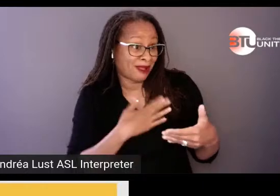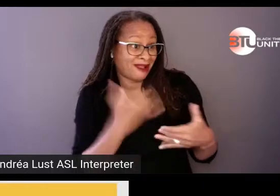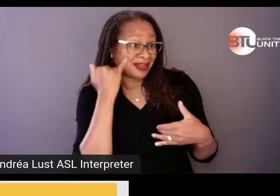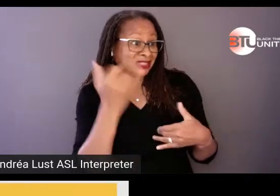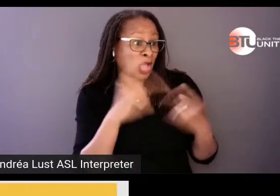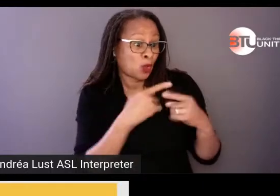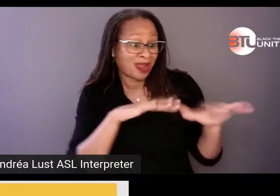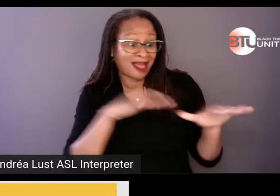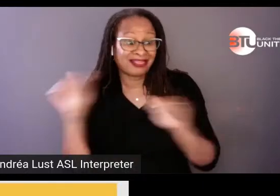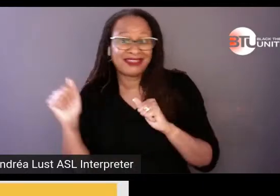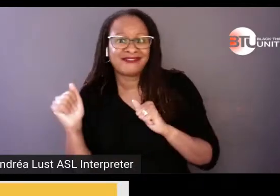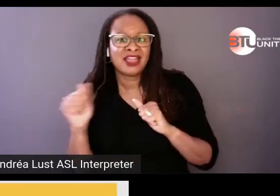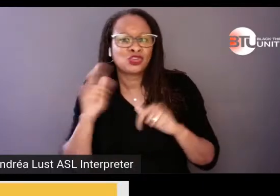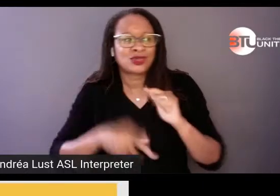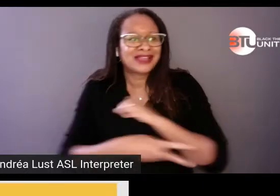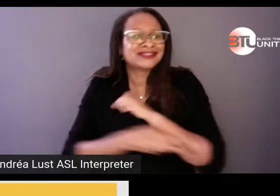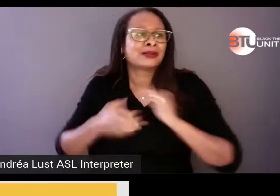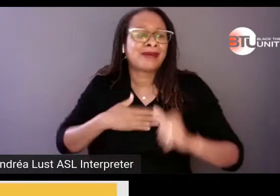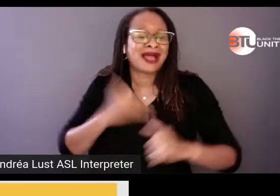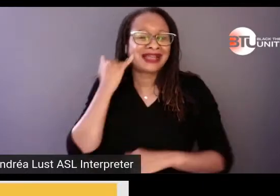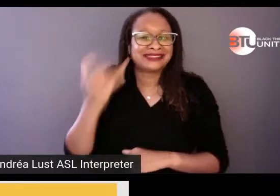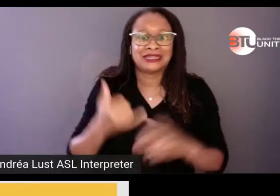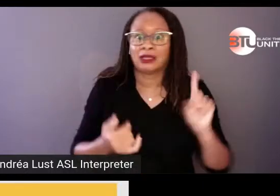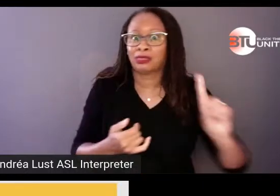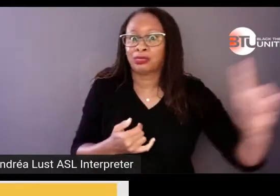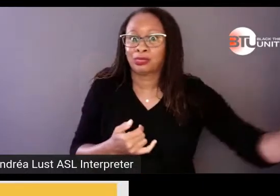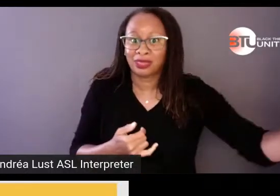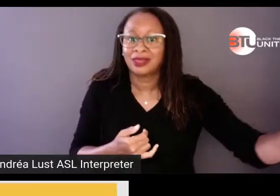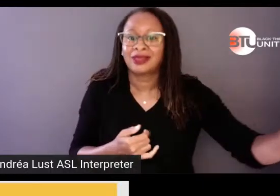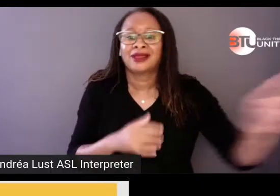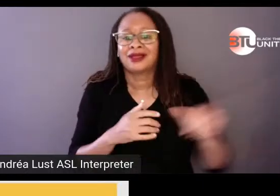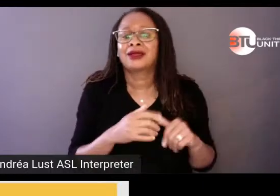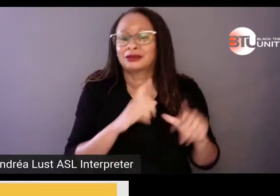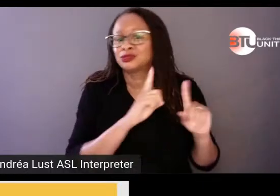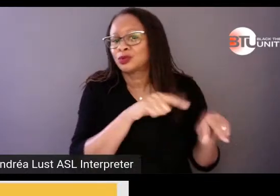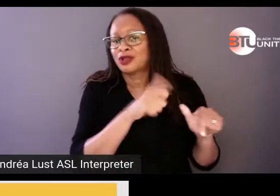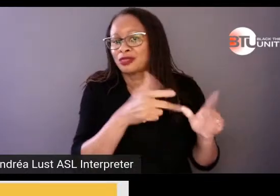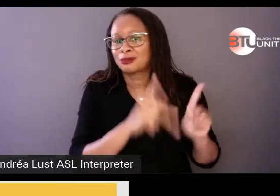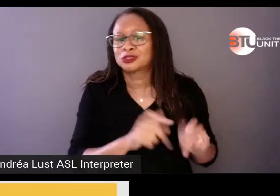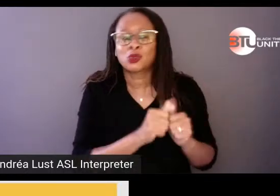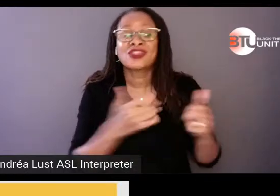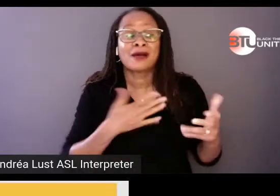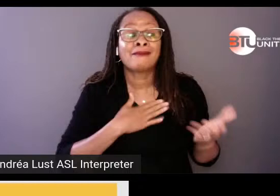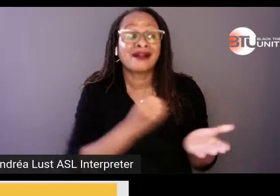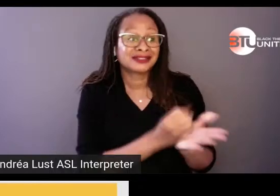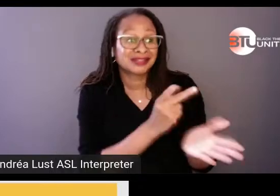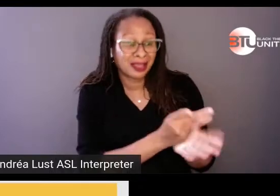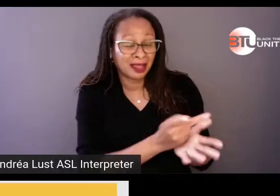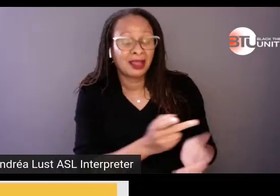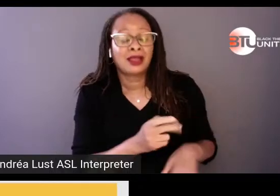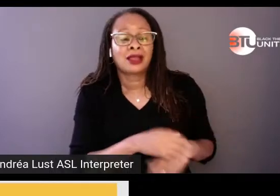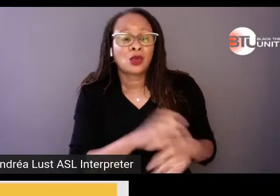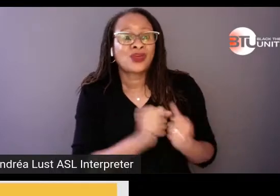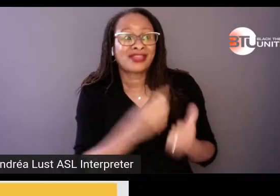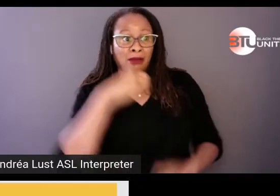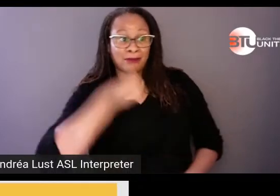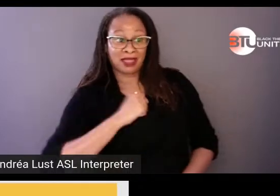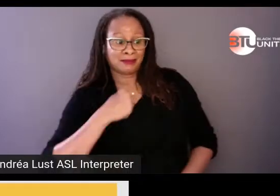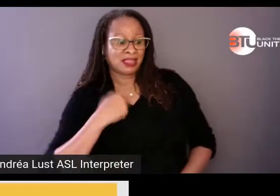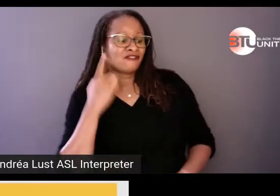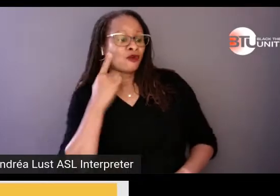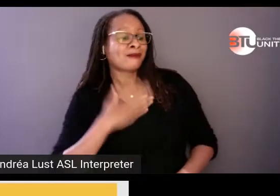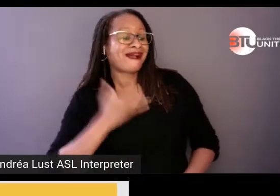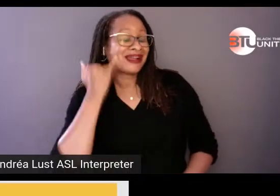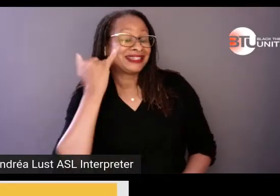here, you're not going to take that idea and then just run with it without my consent and without paying me for